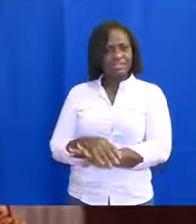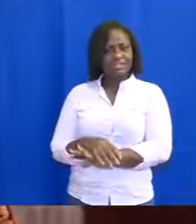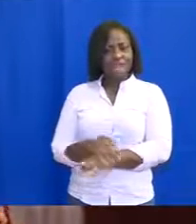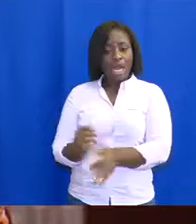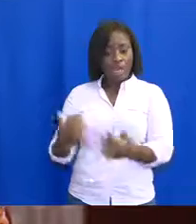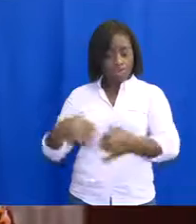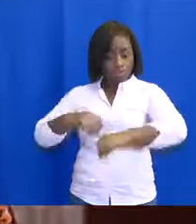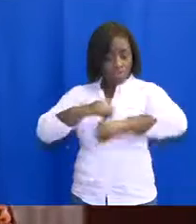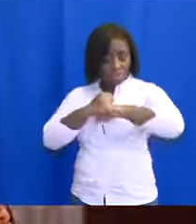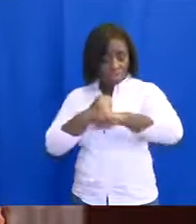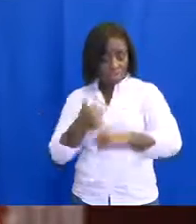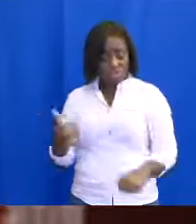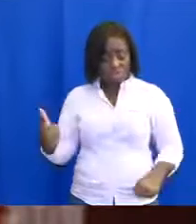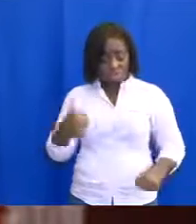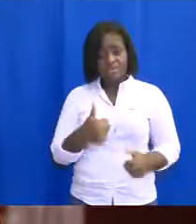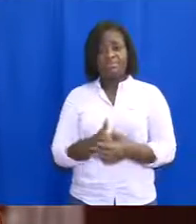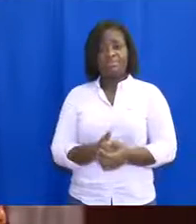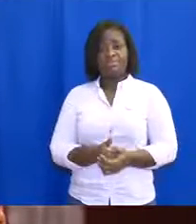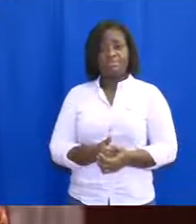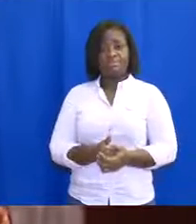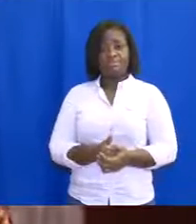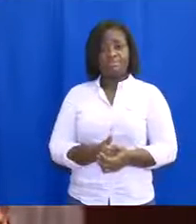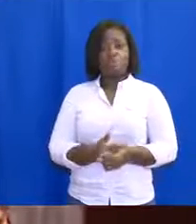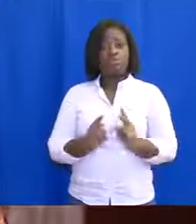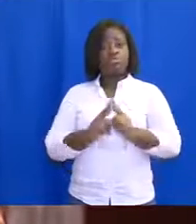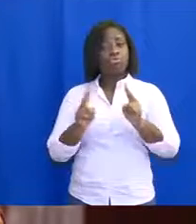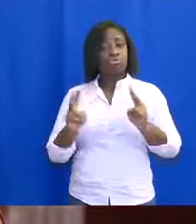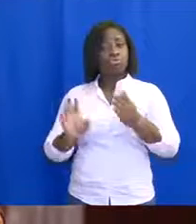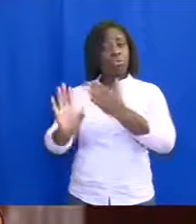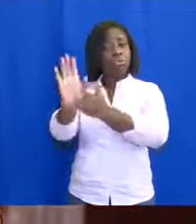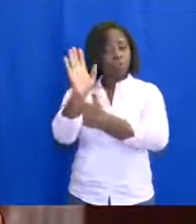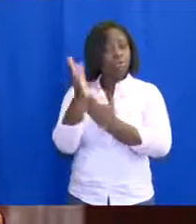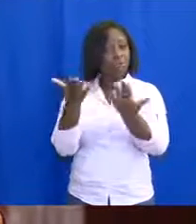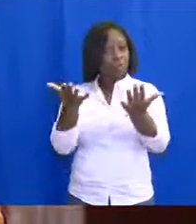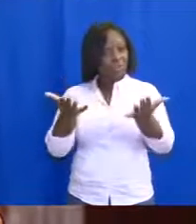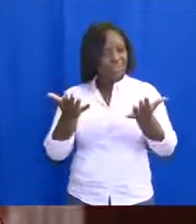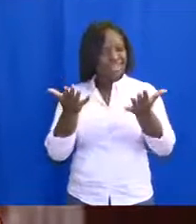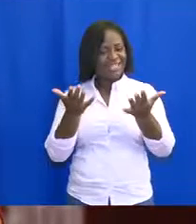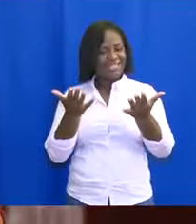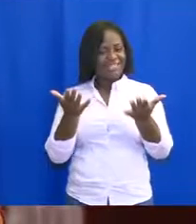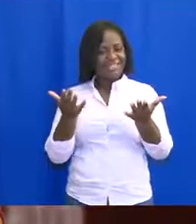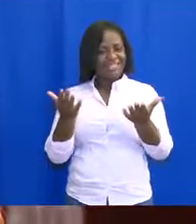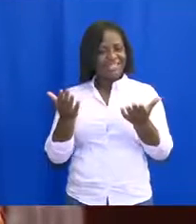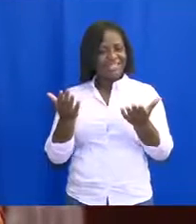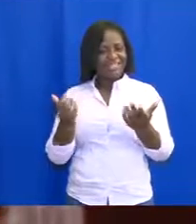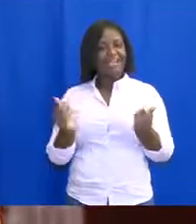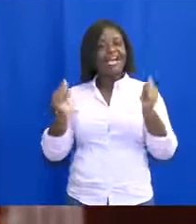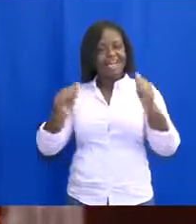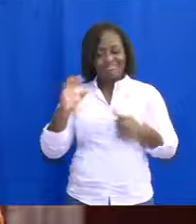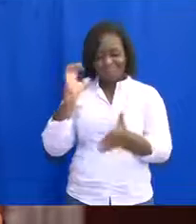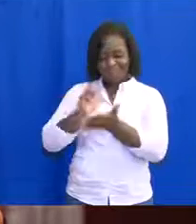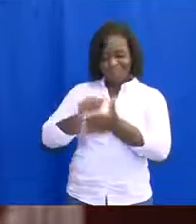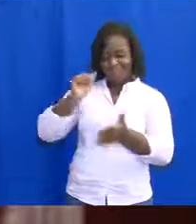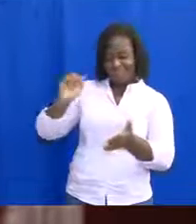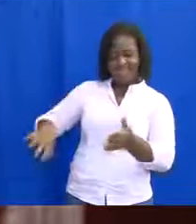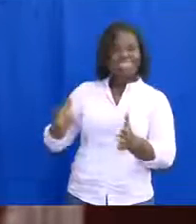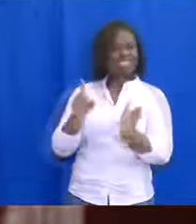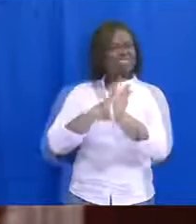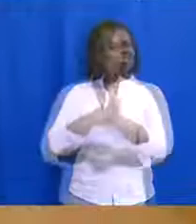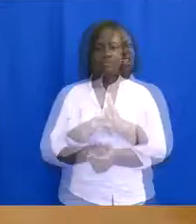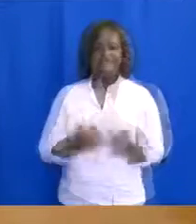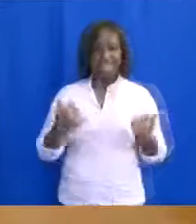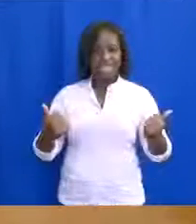Enuanom, efiri echineko, yema sukufoɔ a wɔne ba bɛwie no, bɛsan akɔ